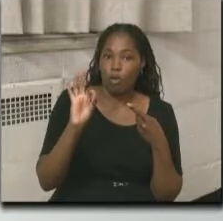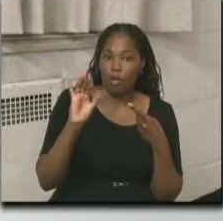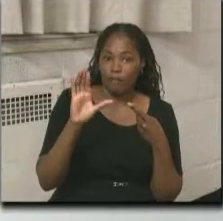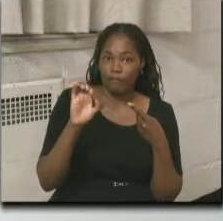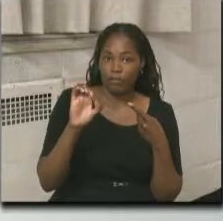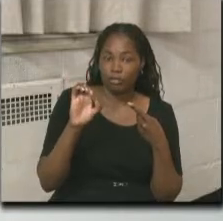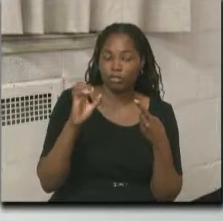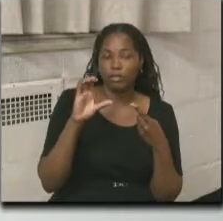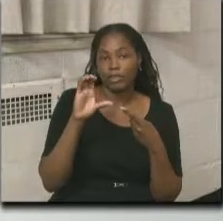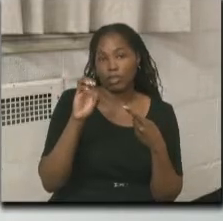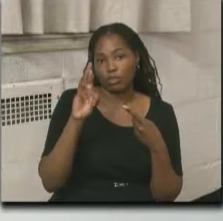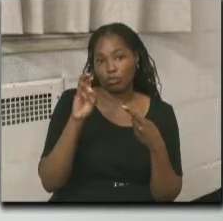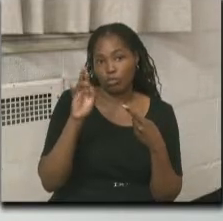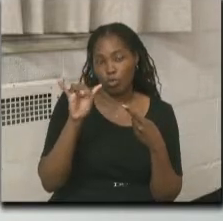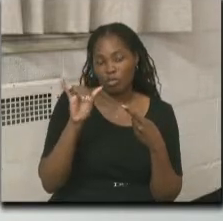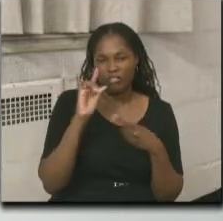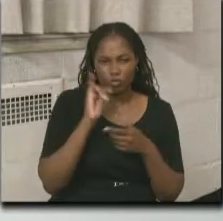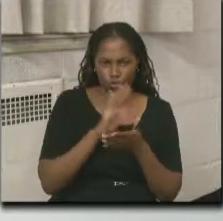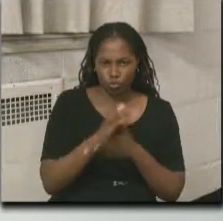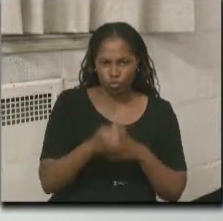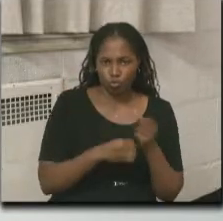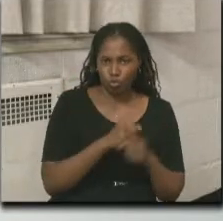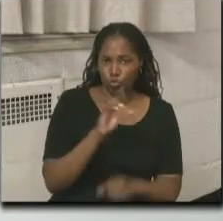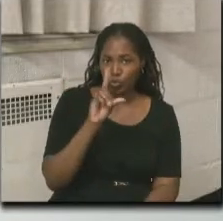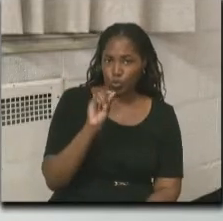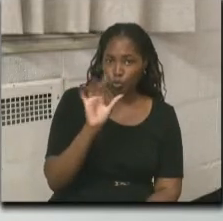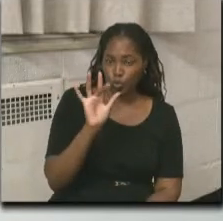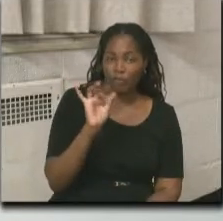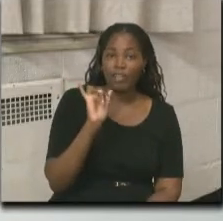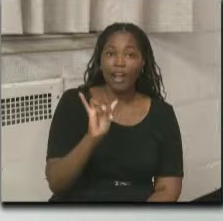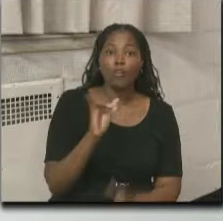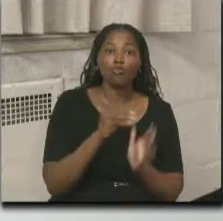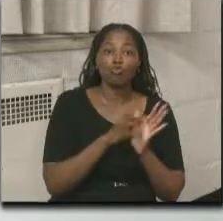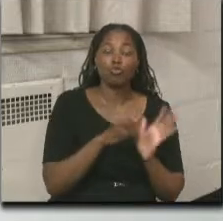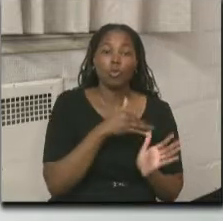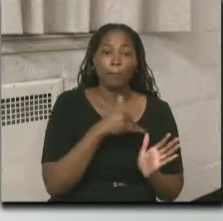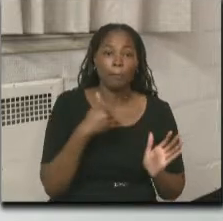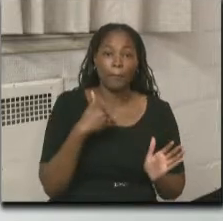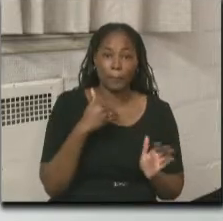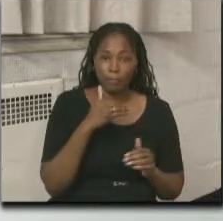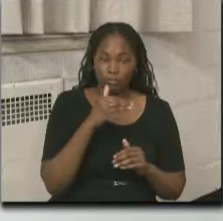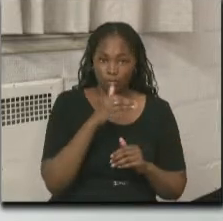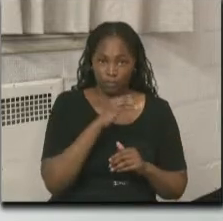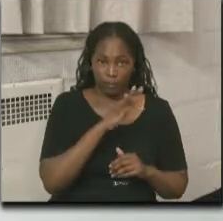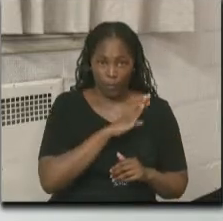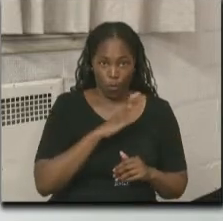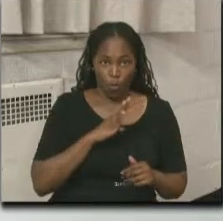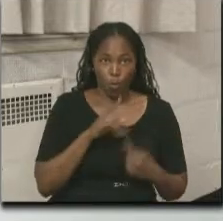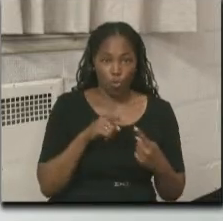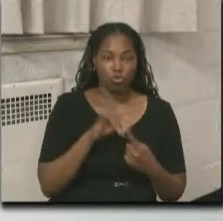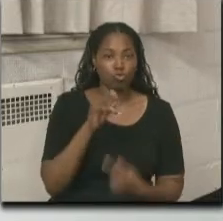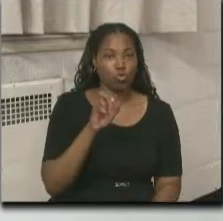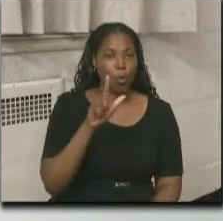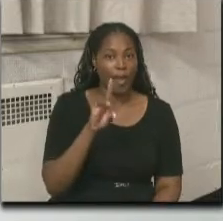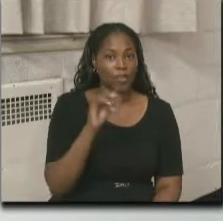year 24-25 student member of the board, June 28th, that's tomorrow,